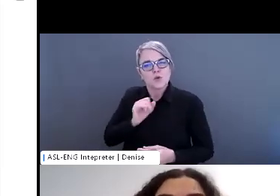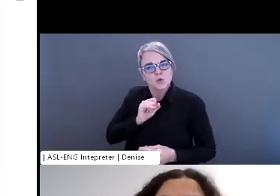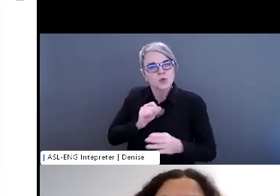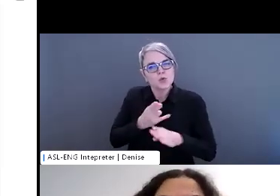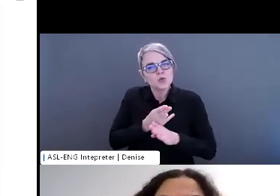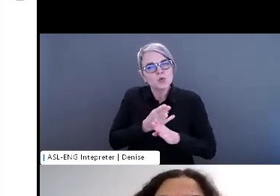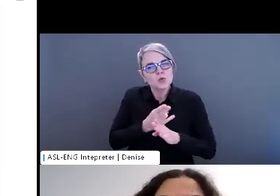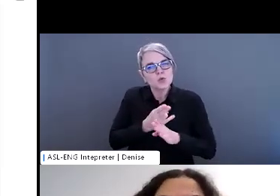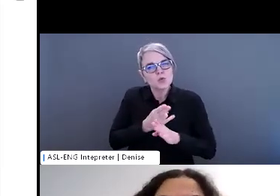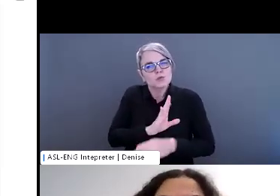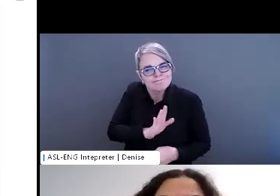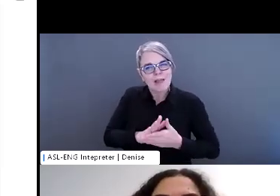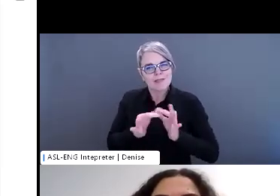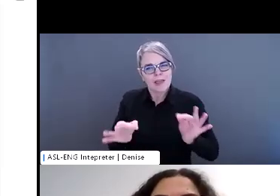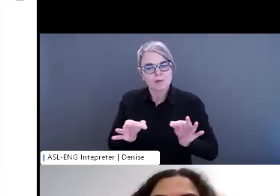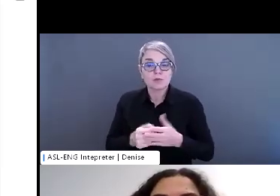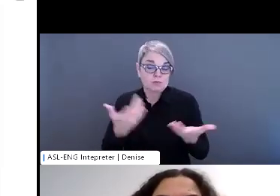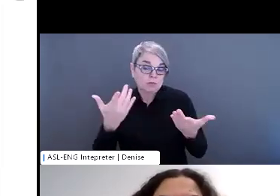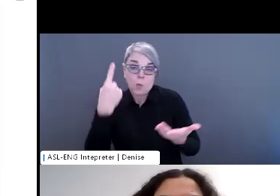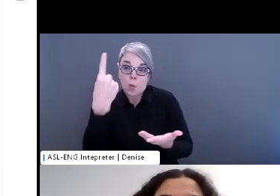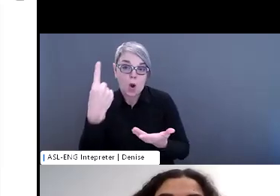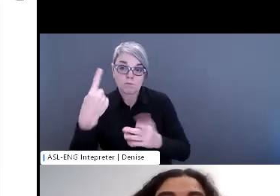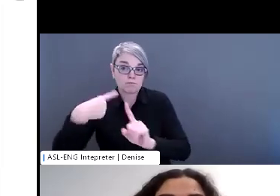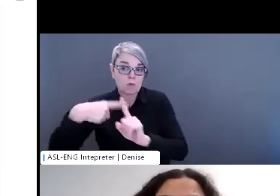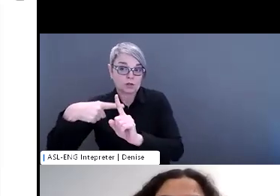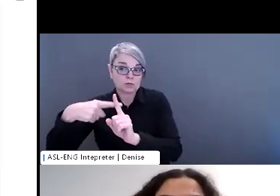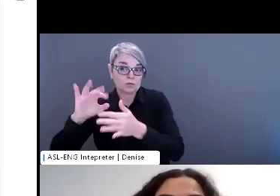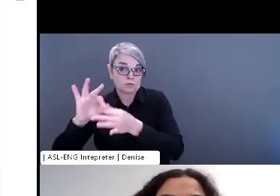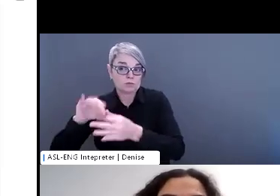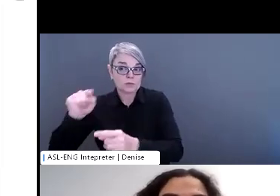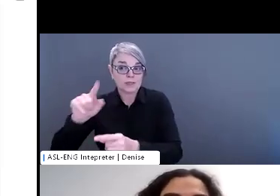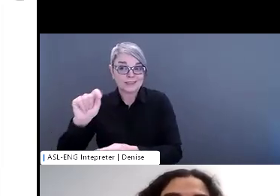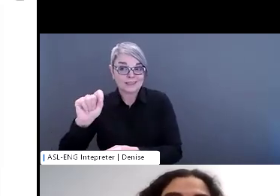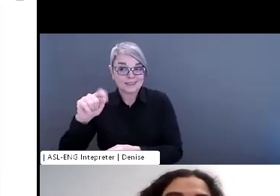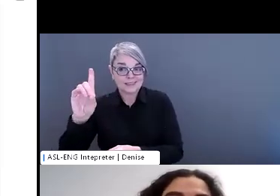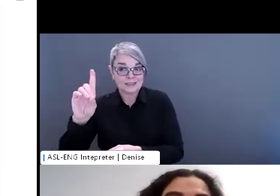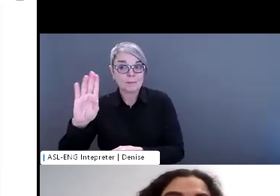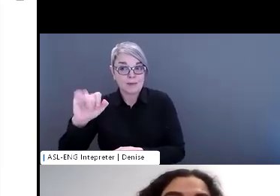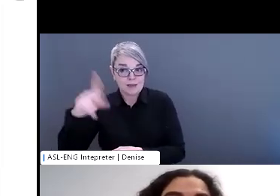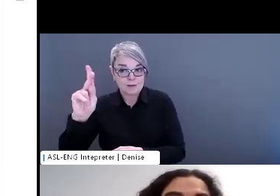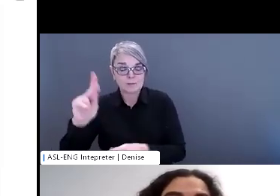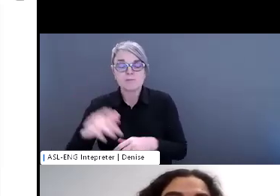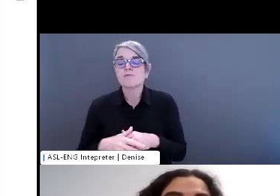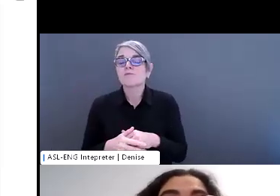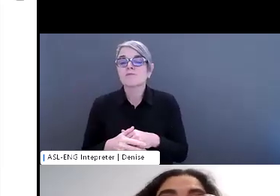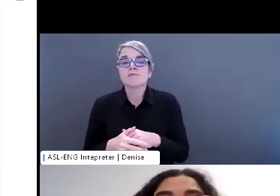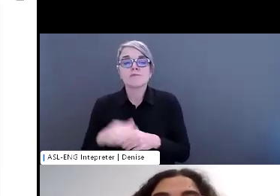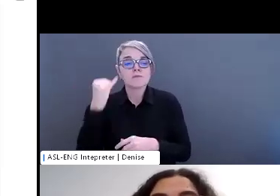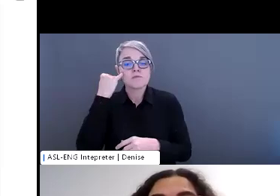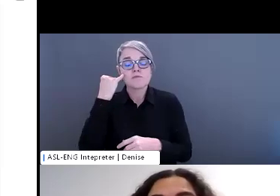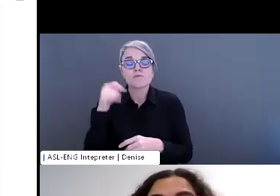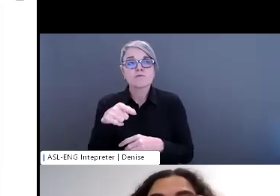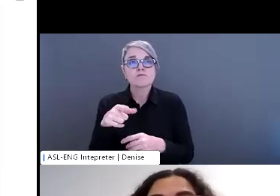TD, for example, is when we do have customers who come in and um, they